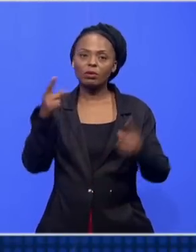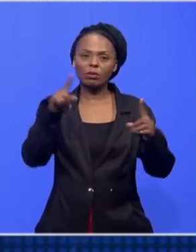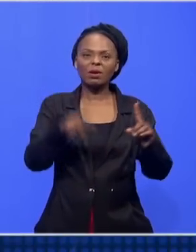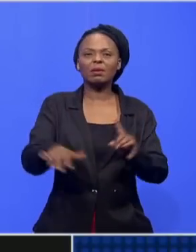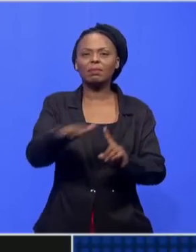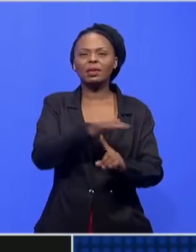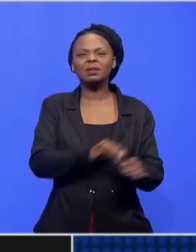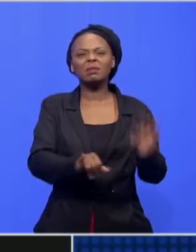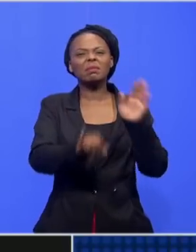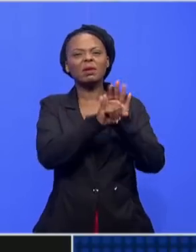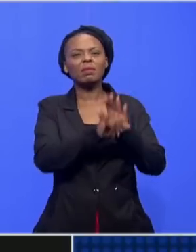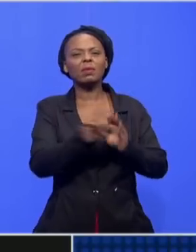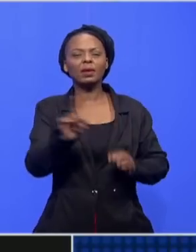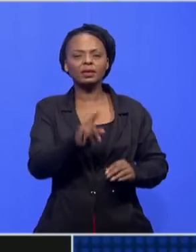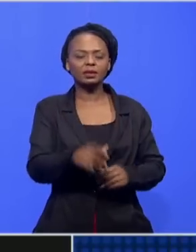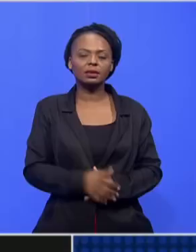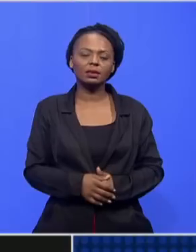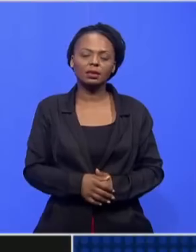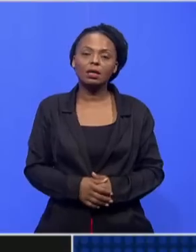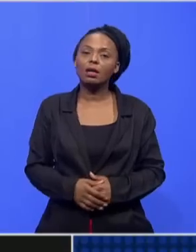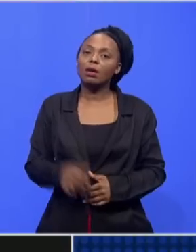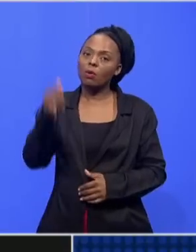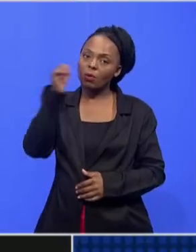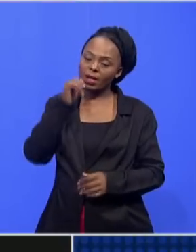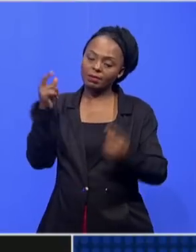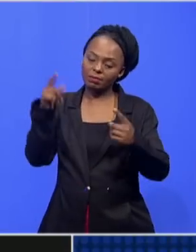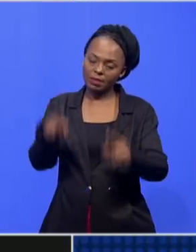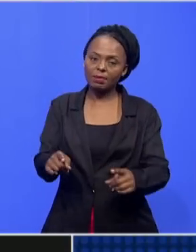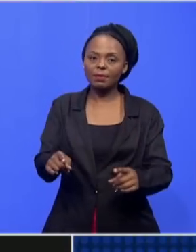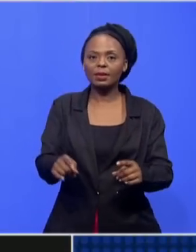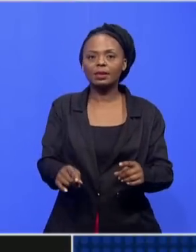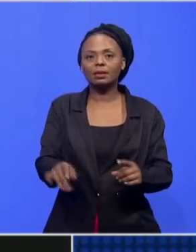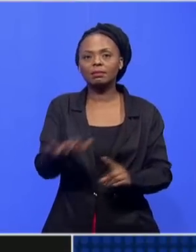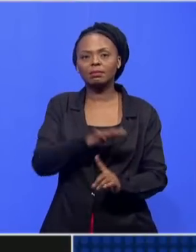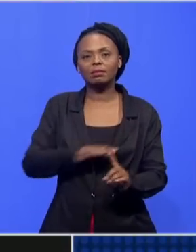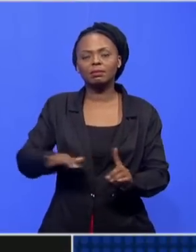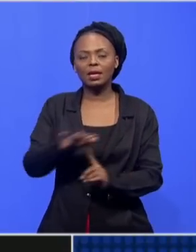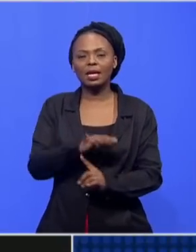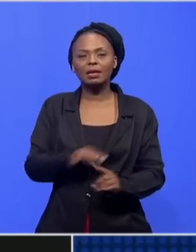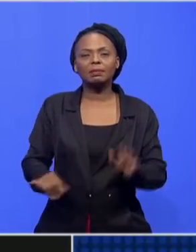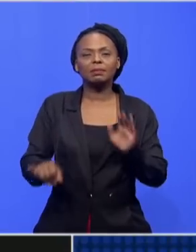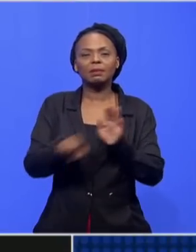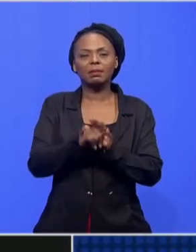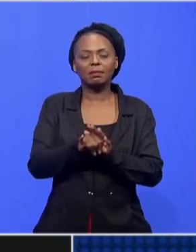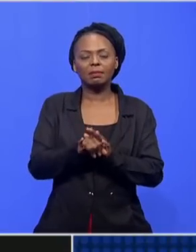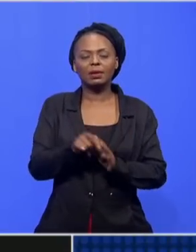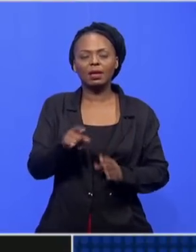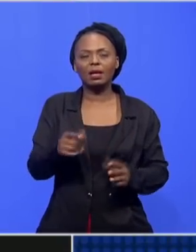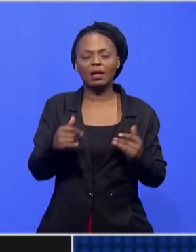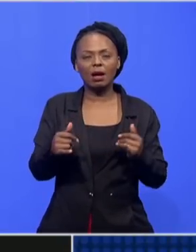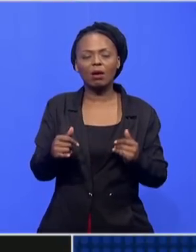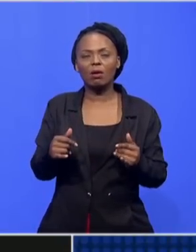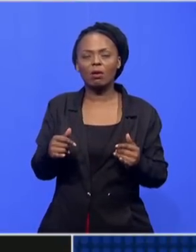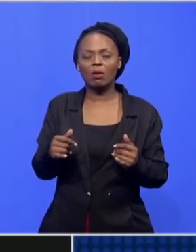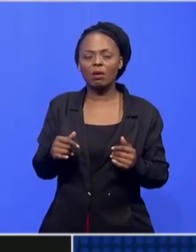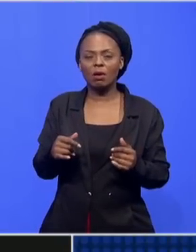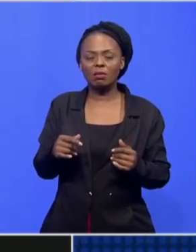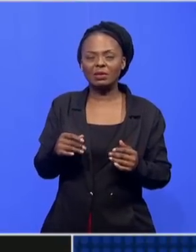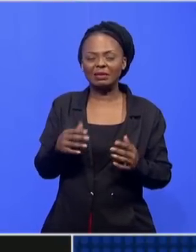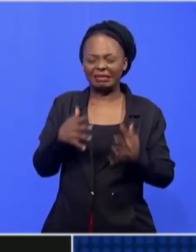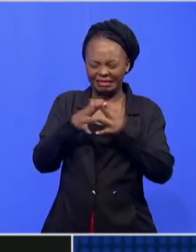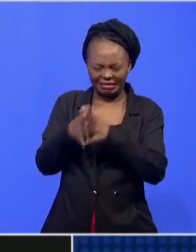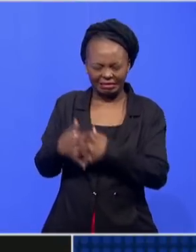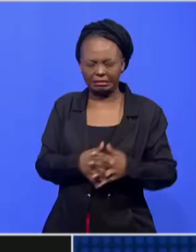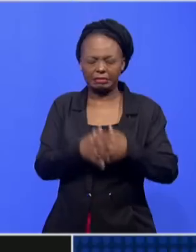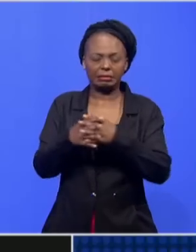Yeah, no, when we got into the scene, obviously the scene was already barricaded, so we're not able to access